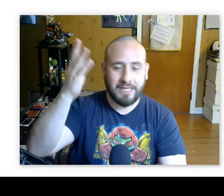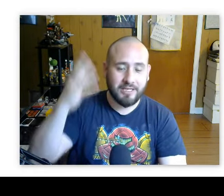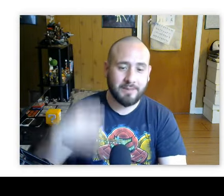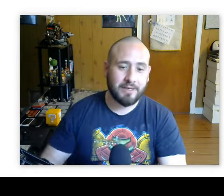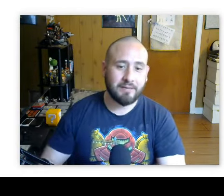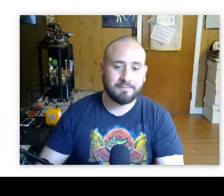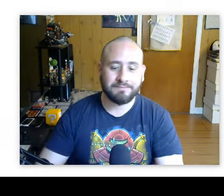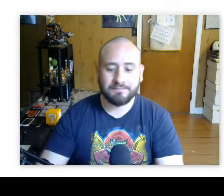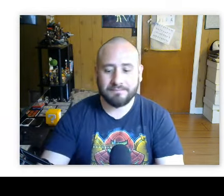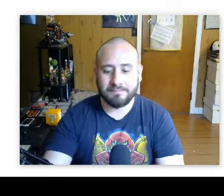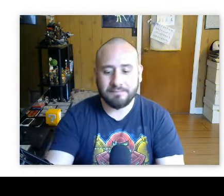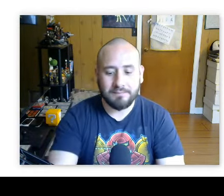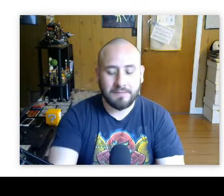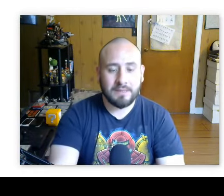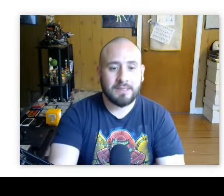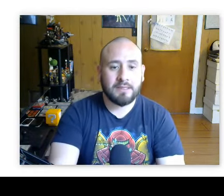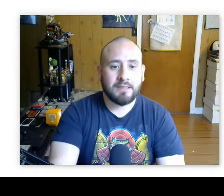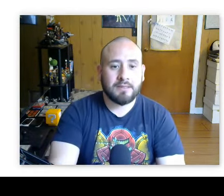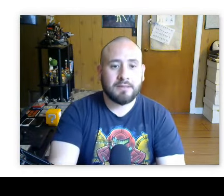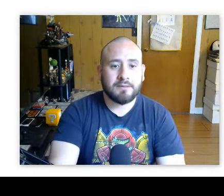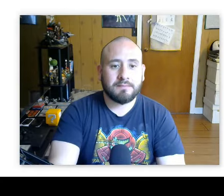Yeah, you gotta spell it out.